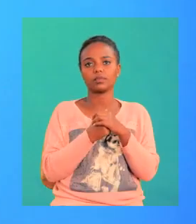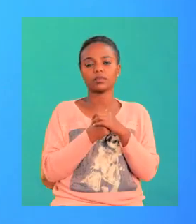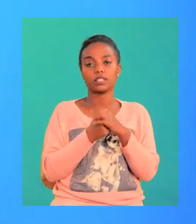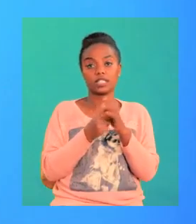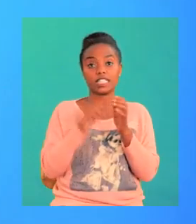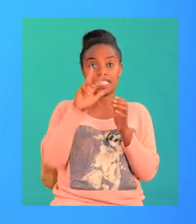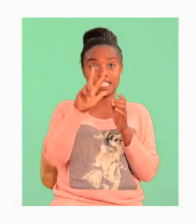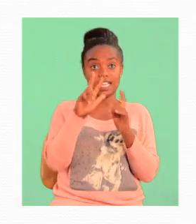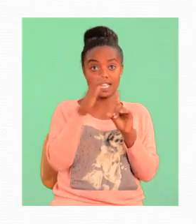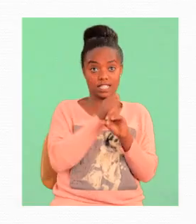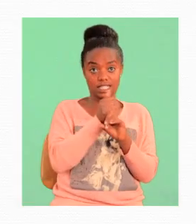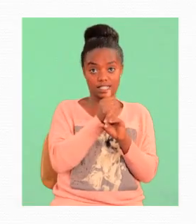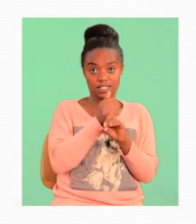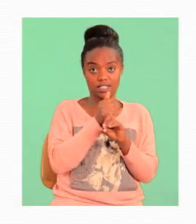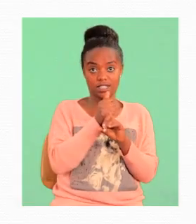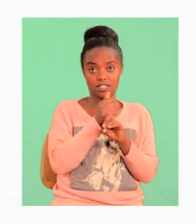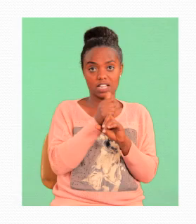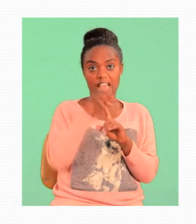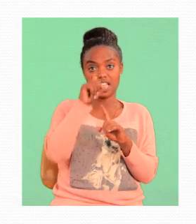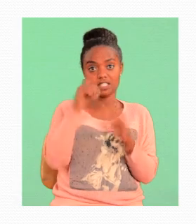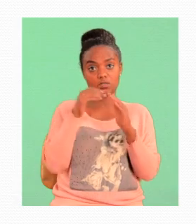If you take 3,